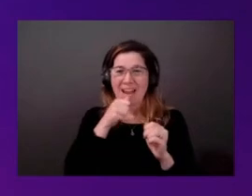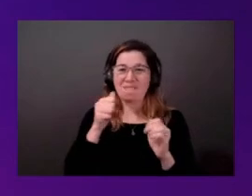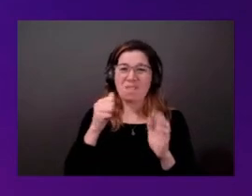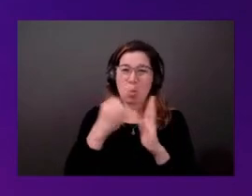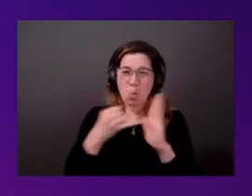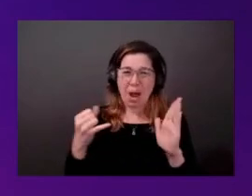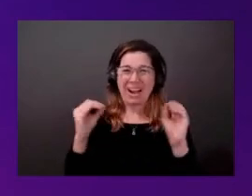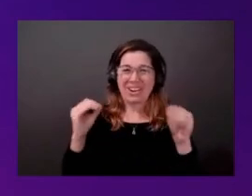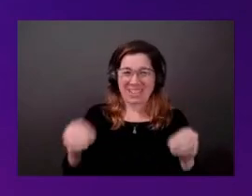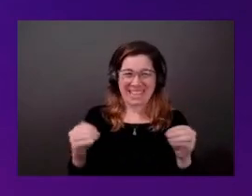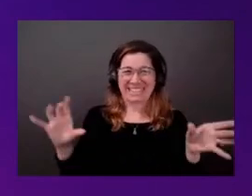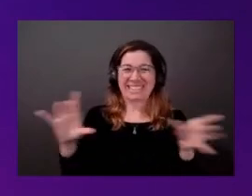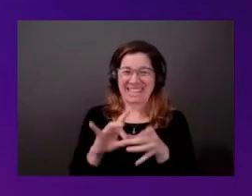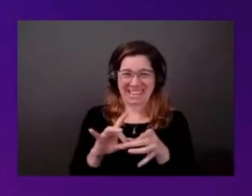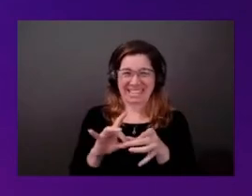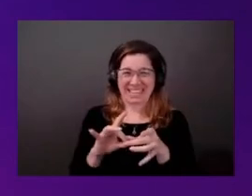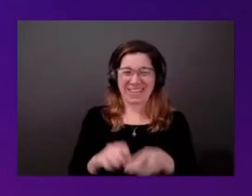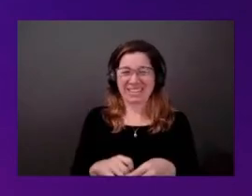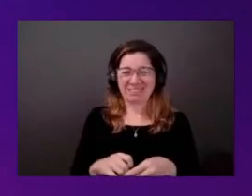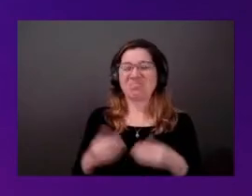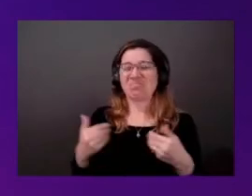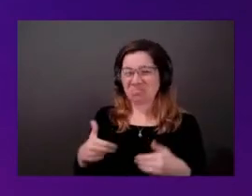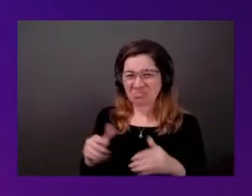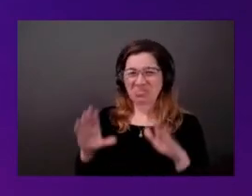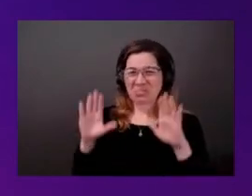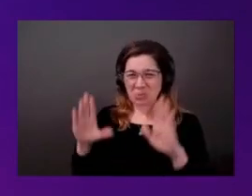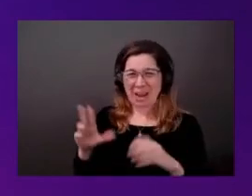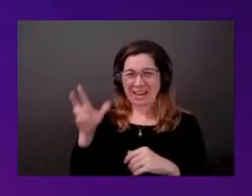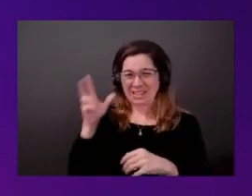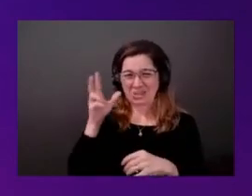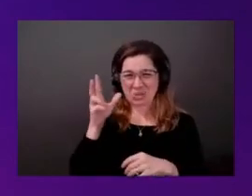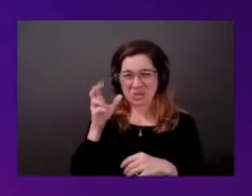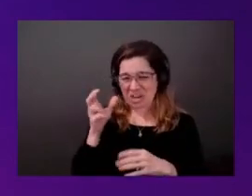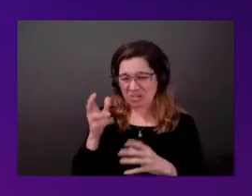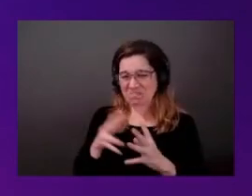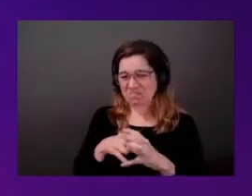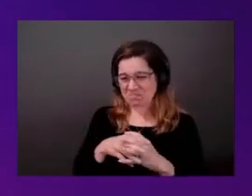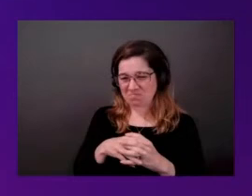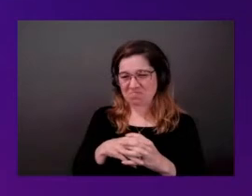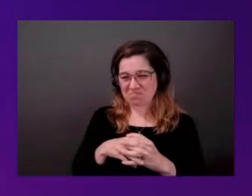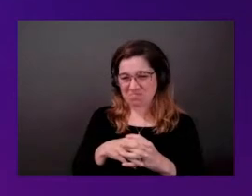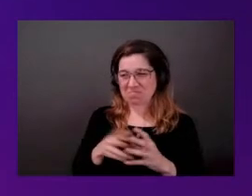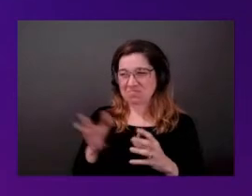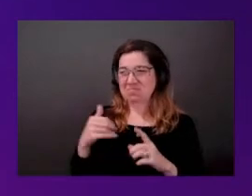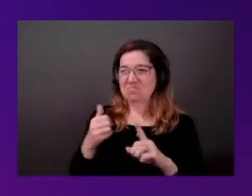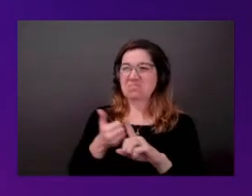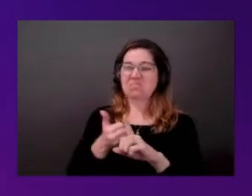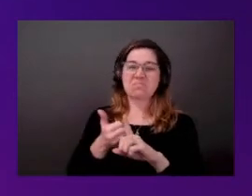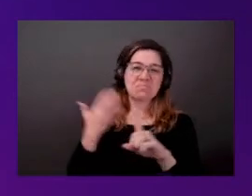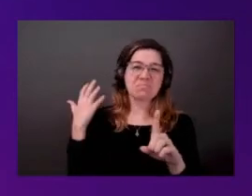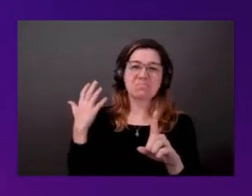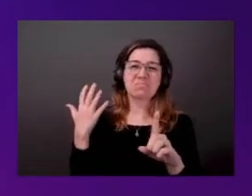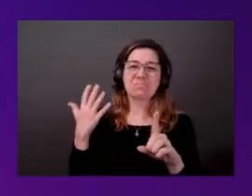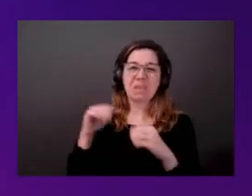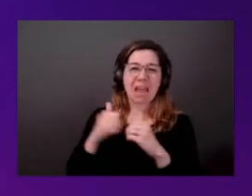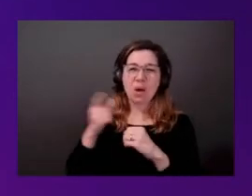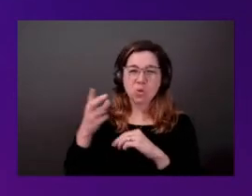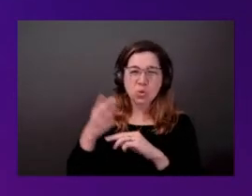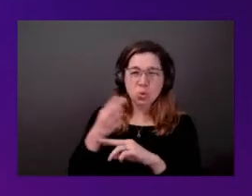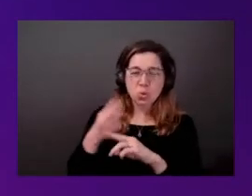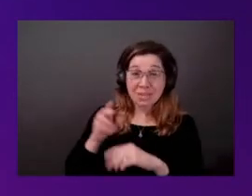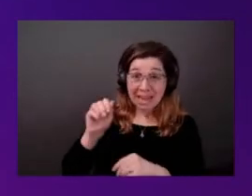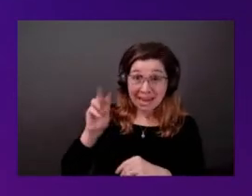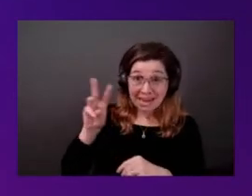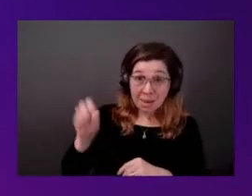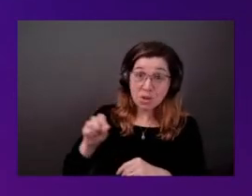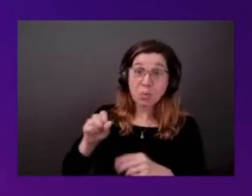Awesome. That's great to hear, Akhil. So tell us a little bit about how you are using AWS and Snow products